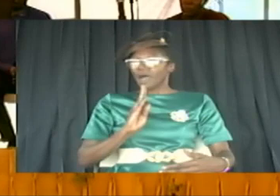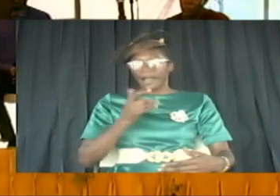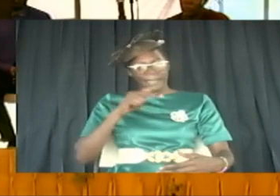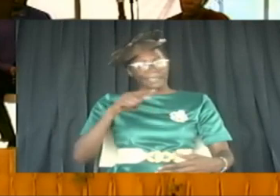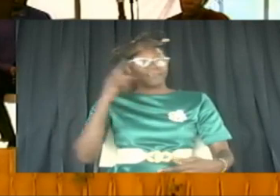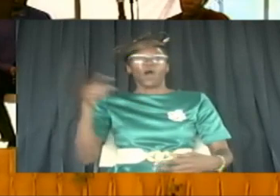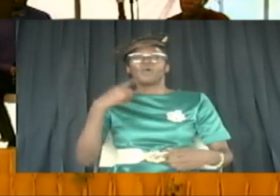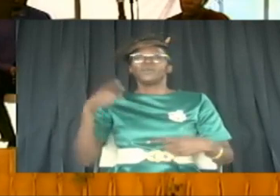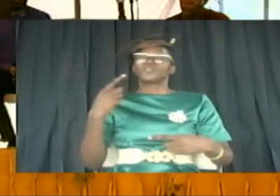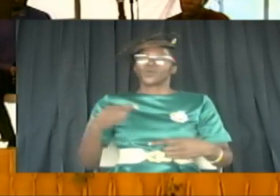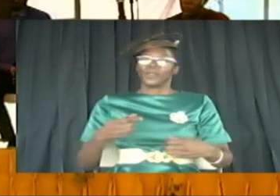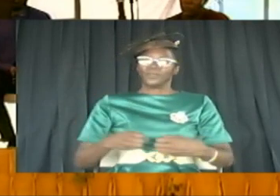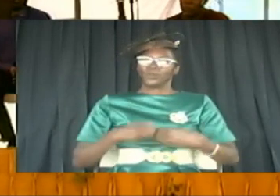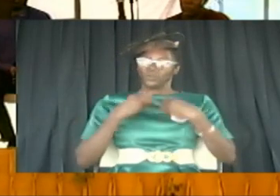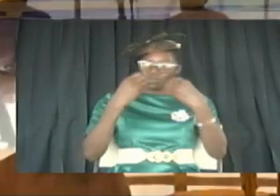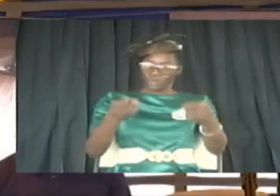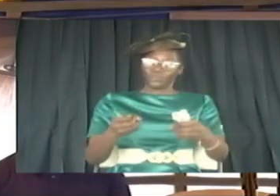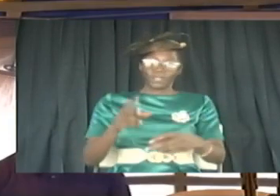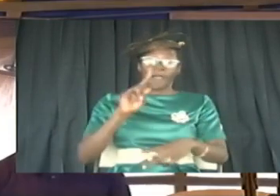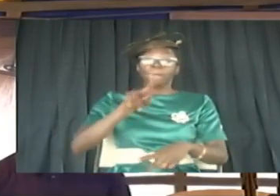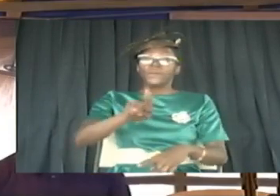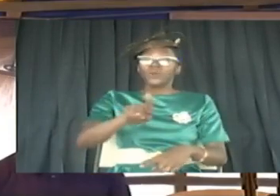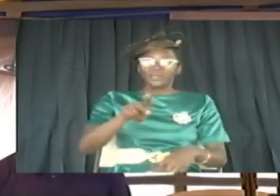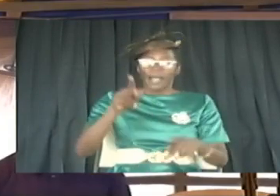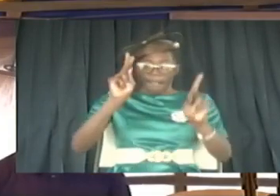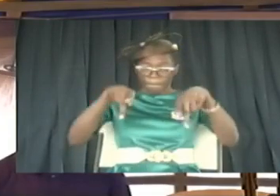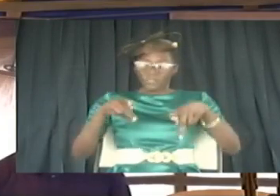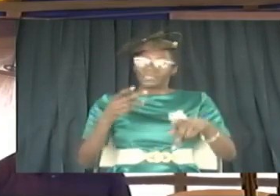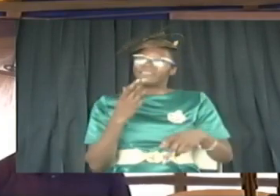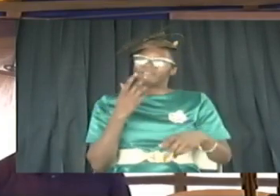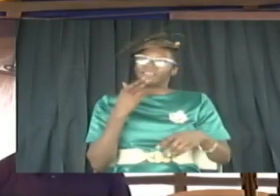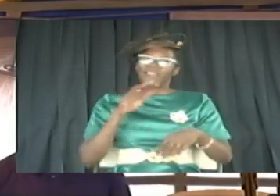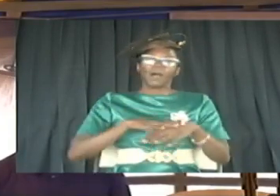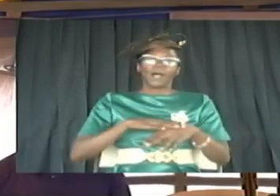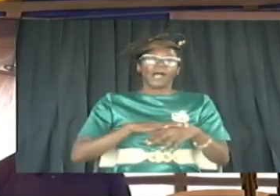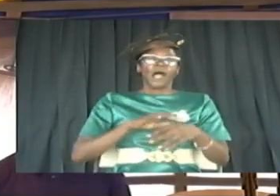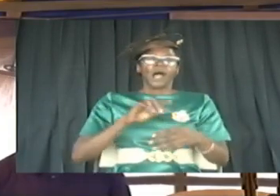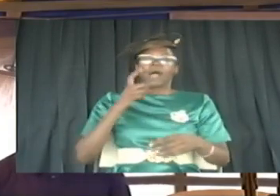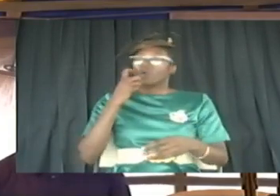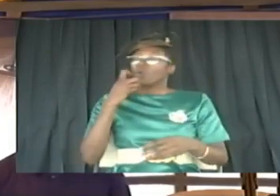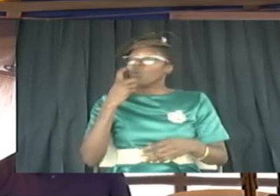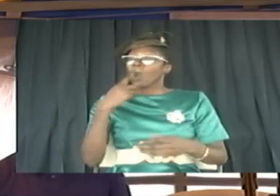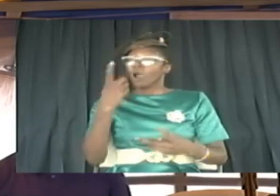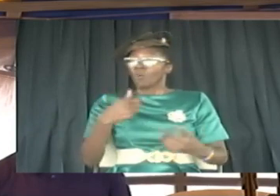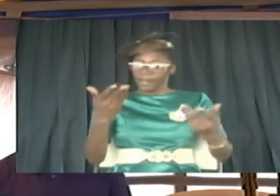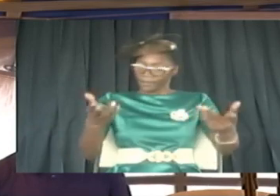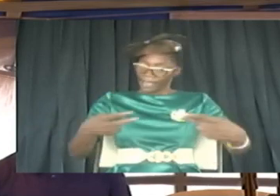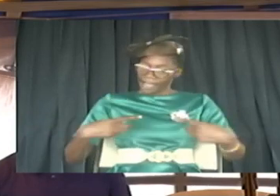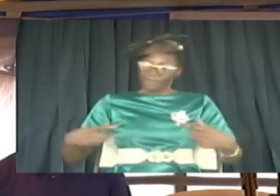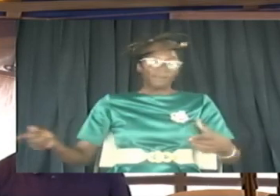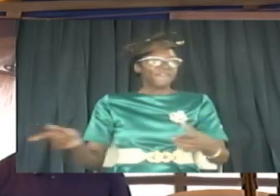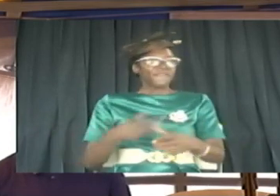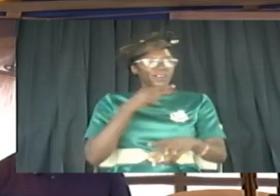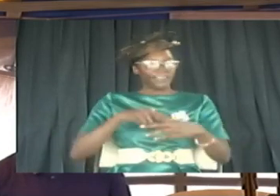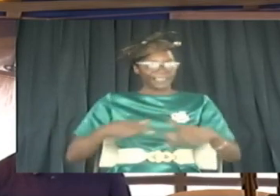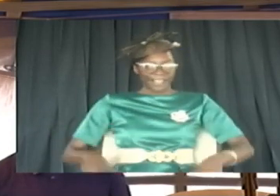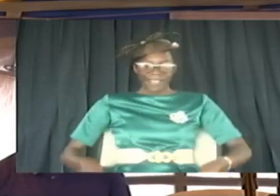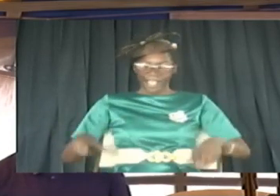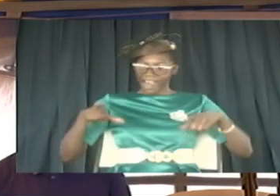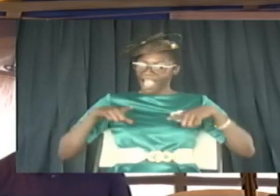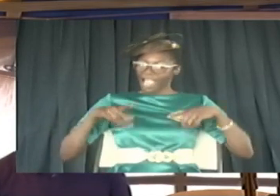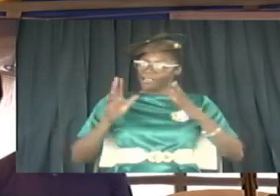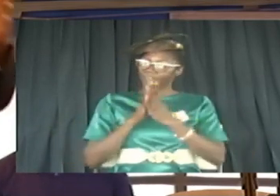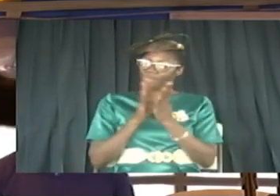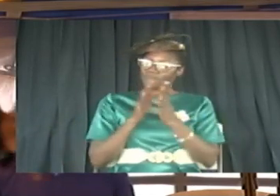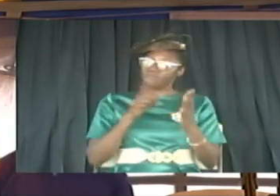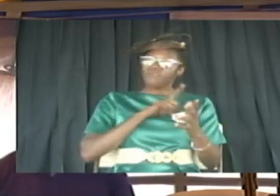out and put his favor upon those that want to have him as the first in their lives. Oh, can we praise the